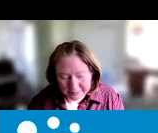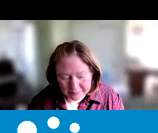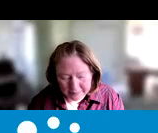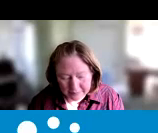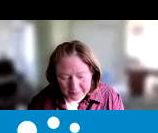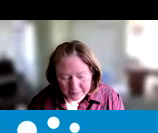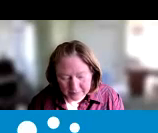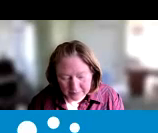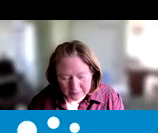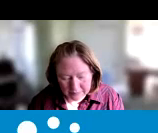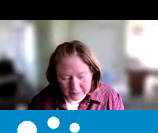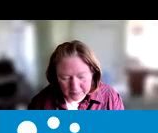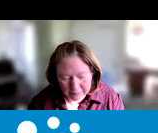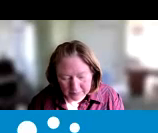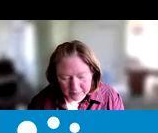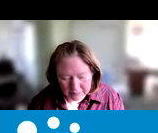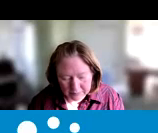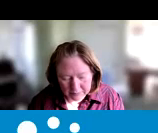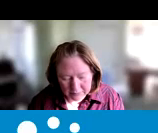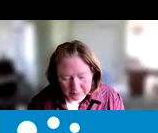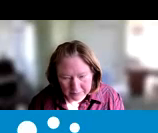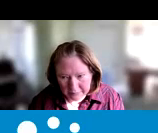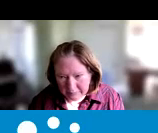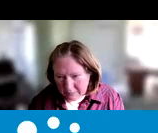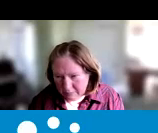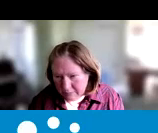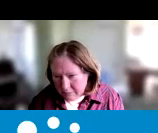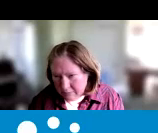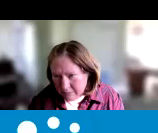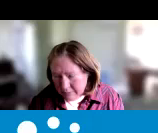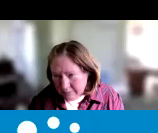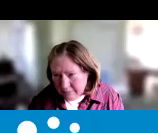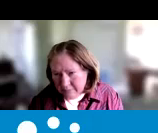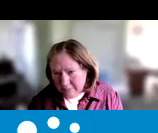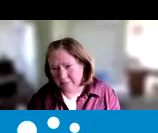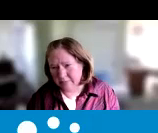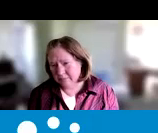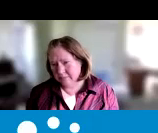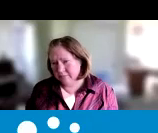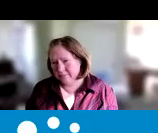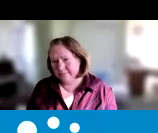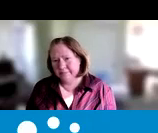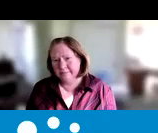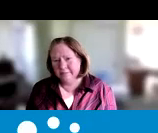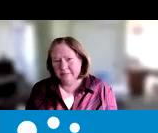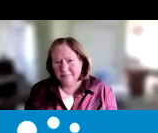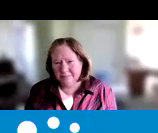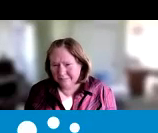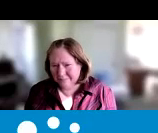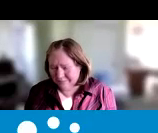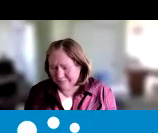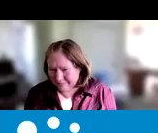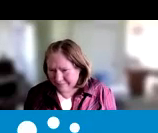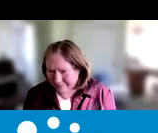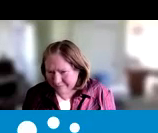community schools is really, talking about how do we ensure that, one, these models and these programs